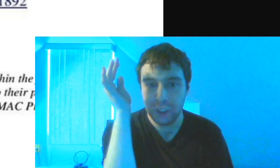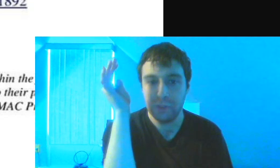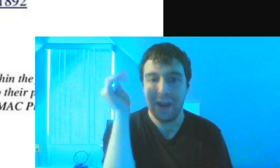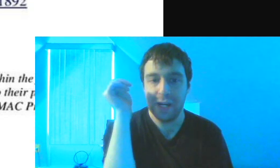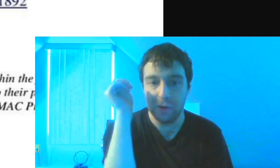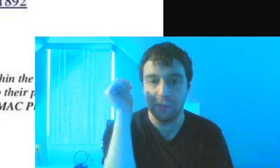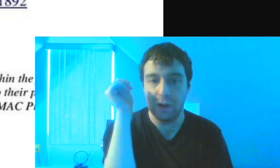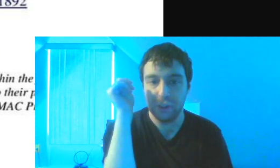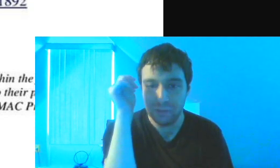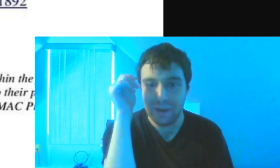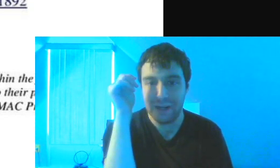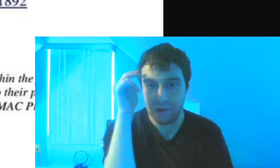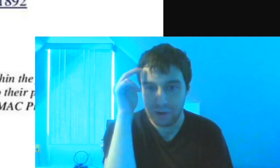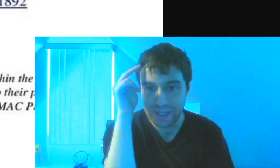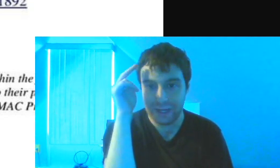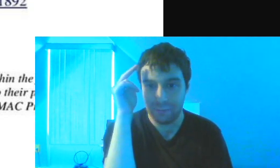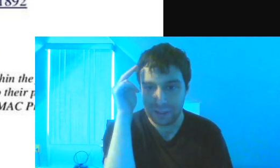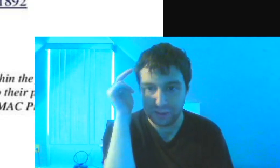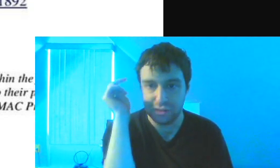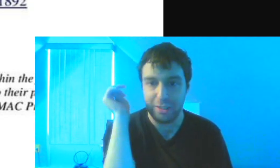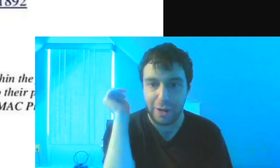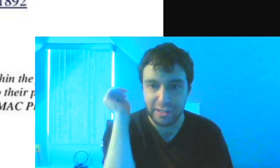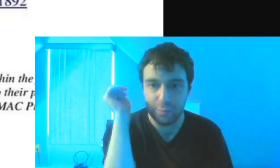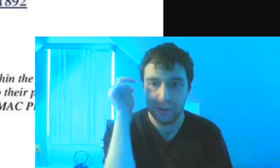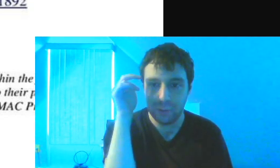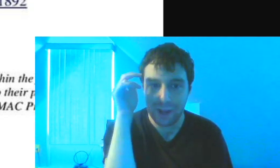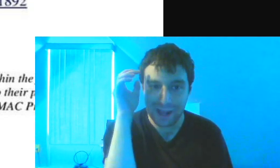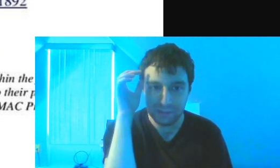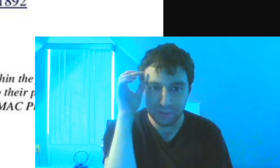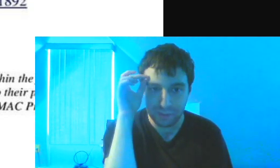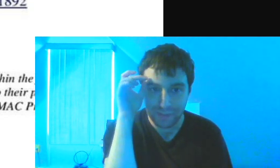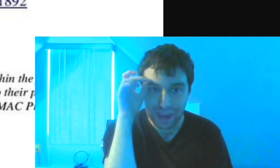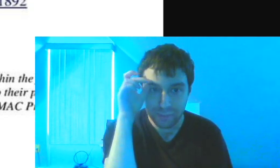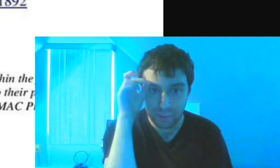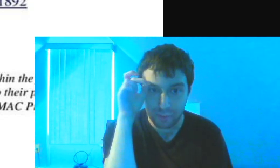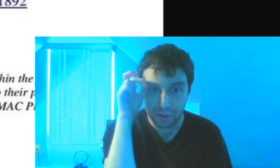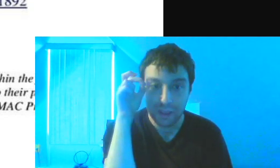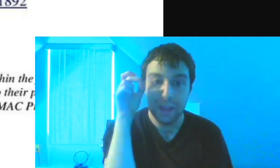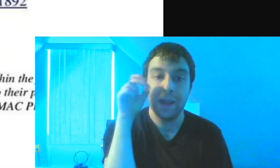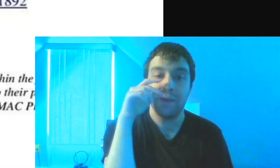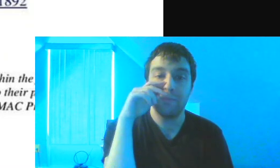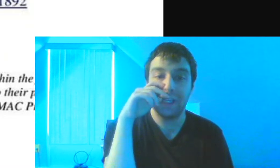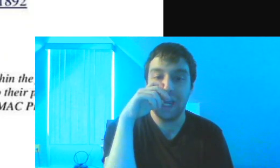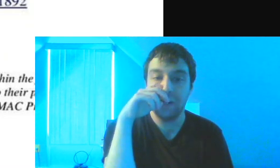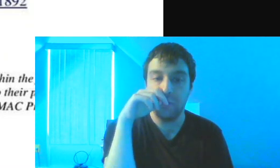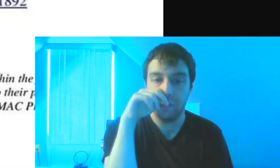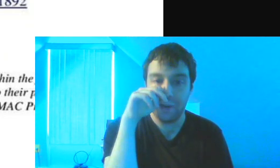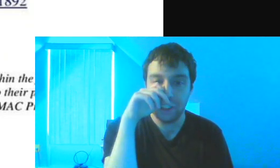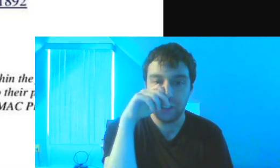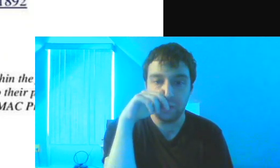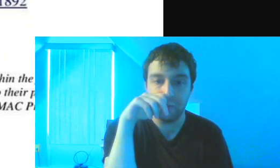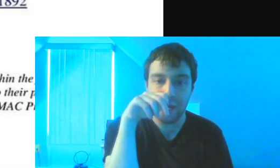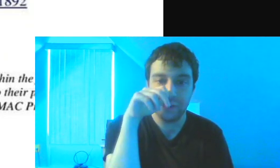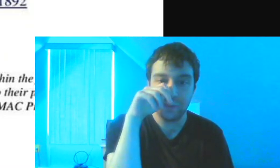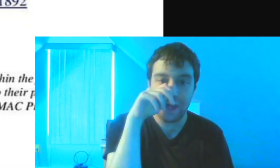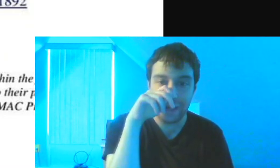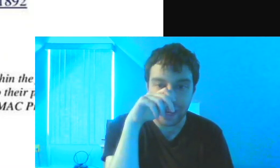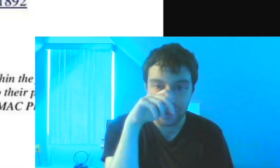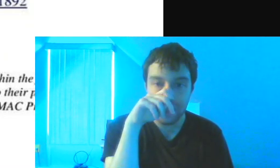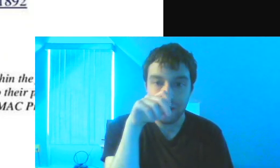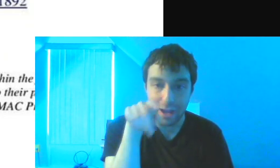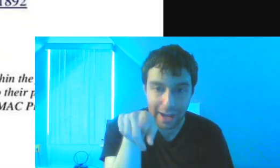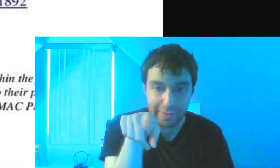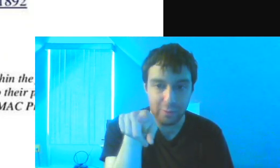adult non-traumatic or blunt traumatic cardiac arrest is to be transported to a hospital with manual or mechanical compressions in progress